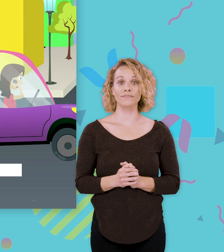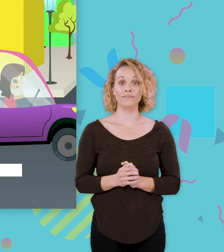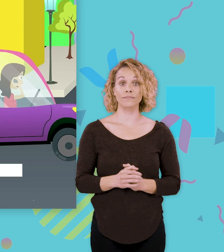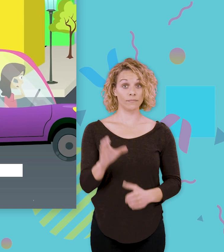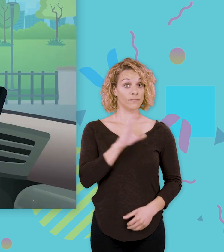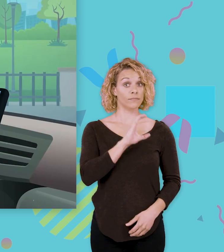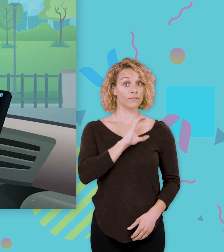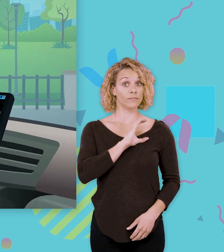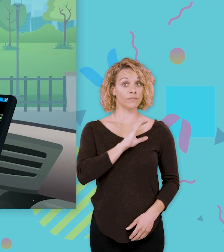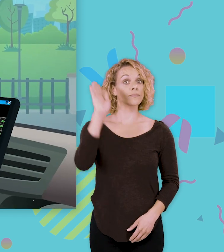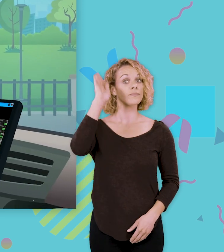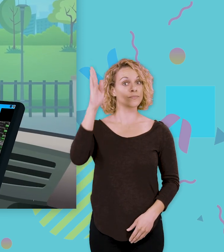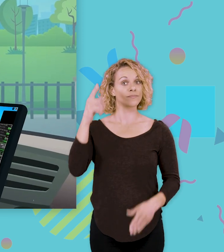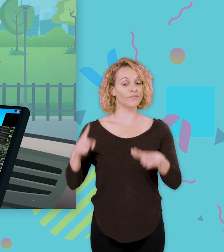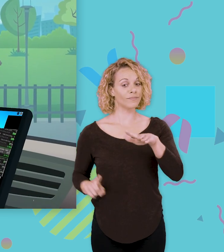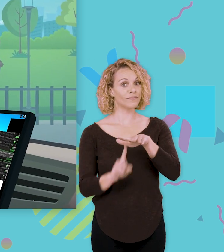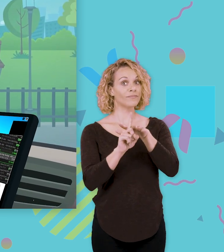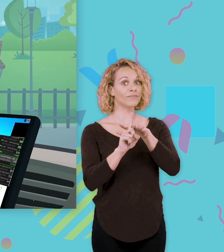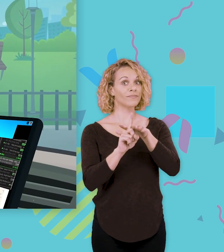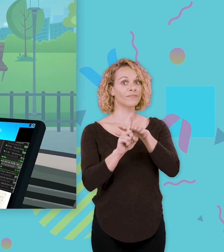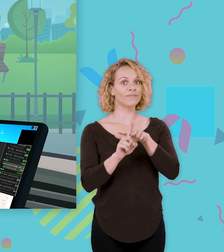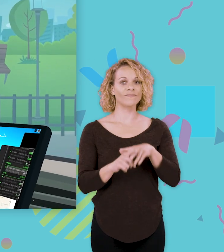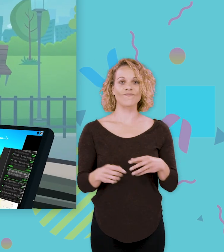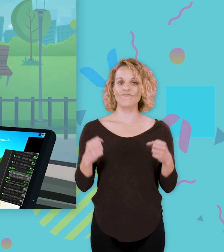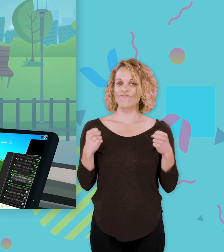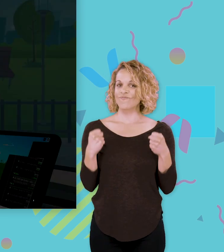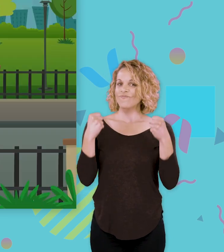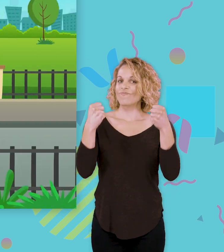911 and the police will come